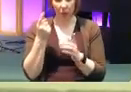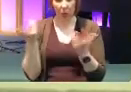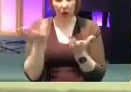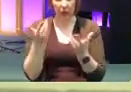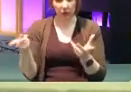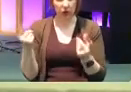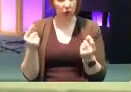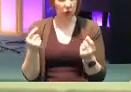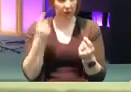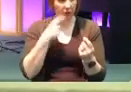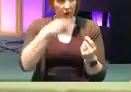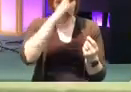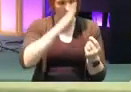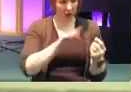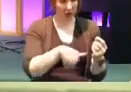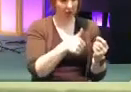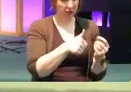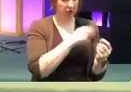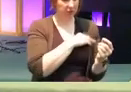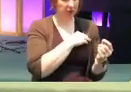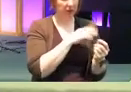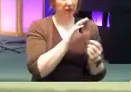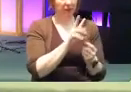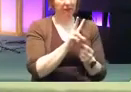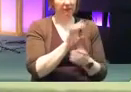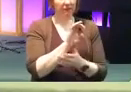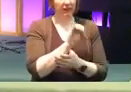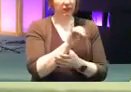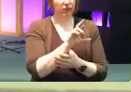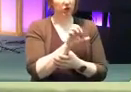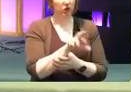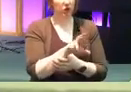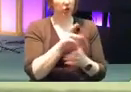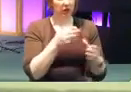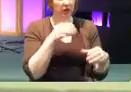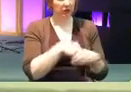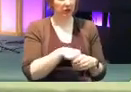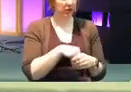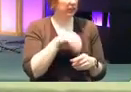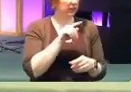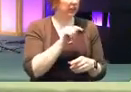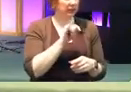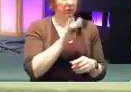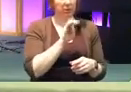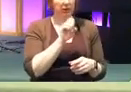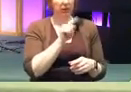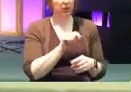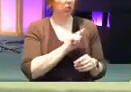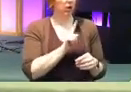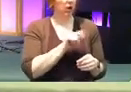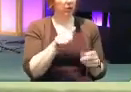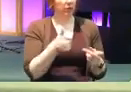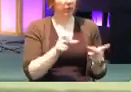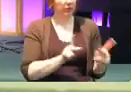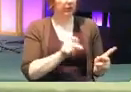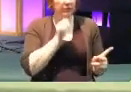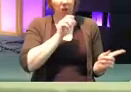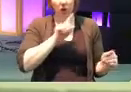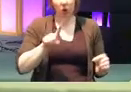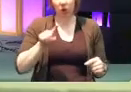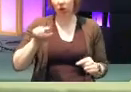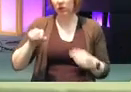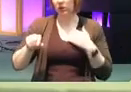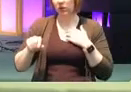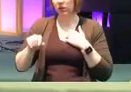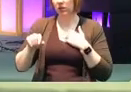doing. Another missionary named Victor Plymeyer went to the innermost parts of Tibet where nobody else had gone before. Jim Elliot, many of